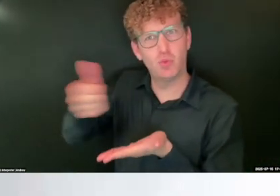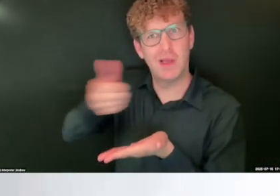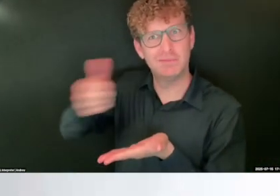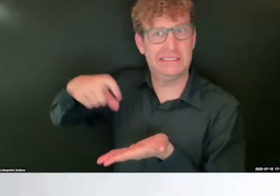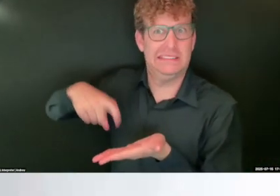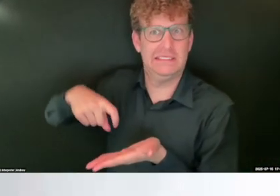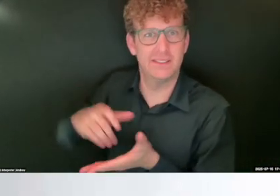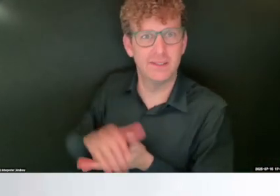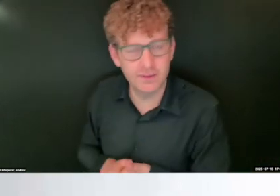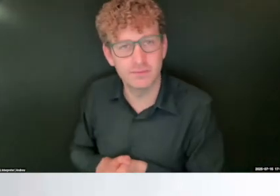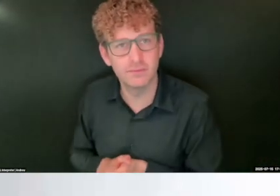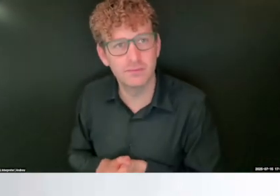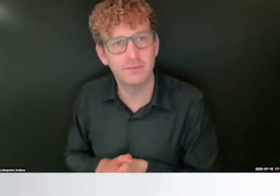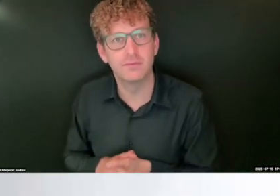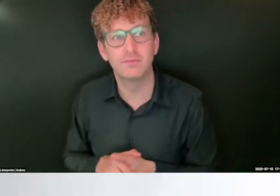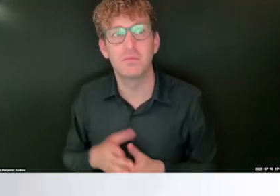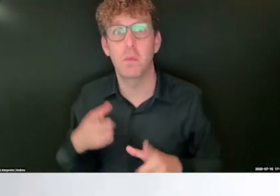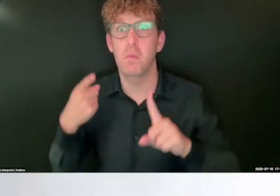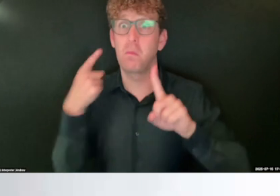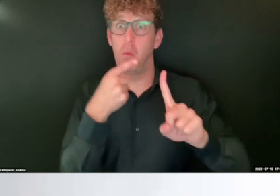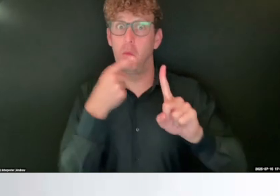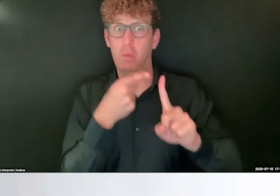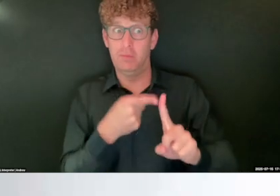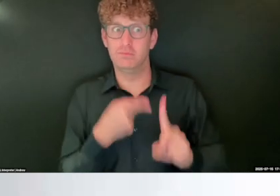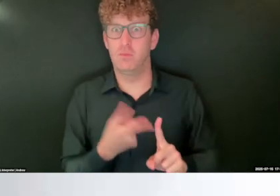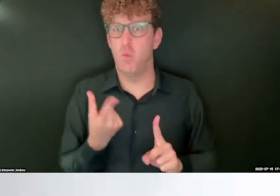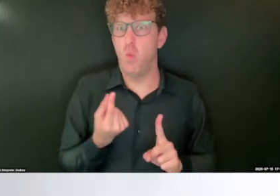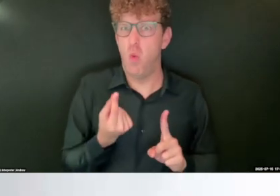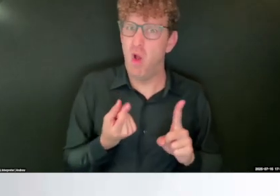highlight key funding plan information,